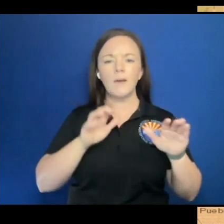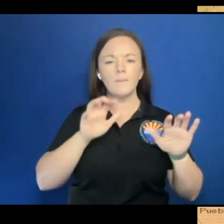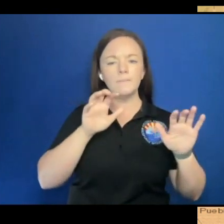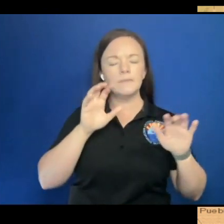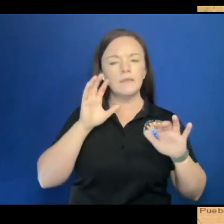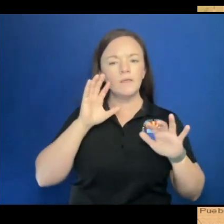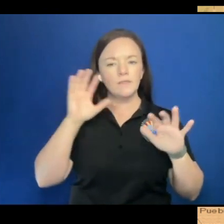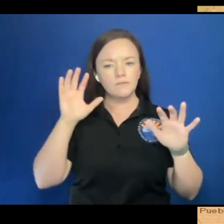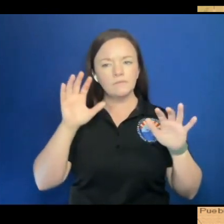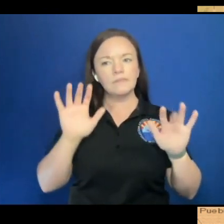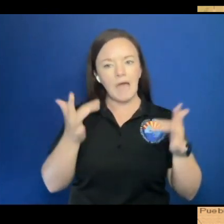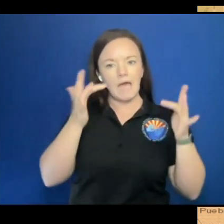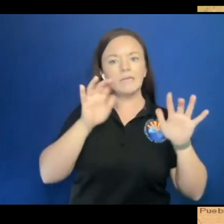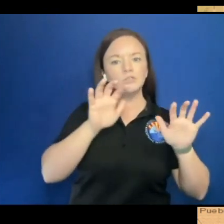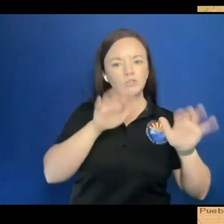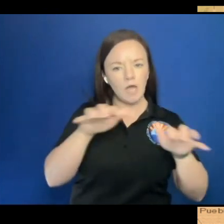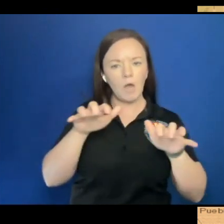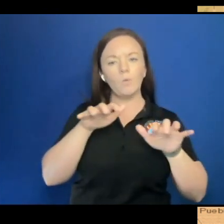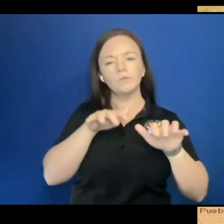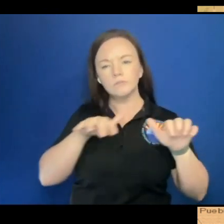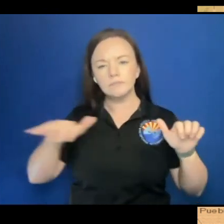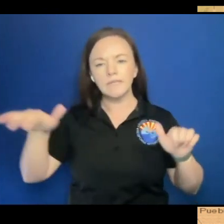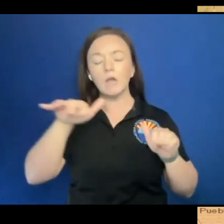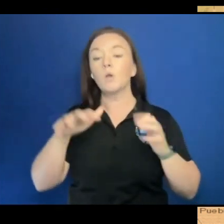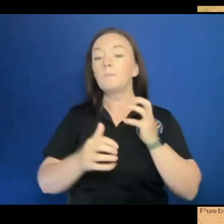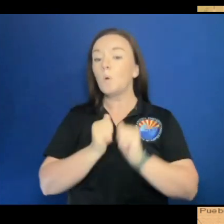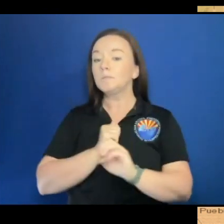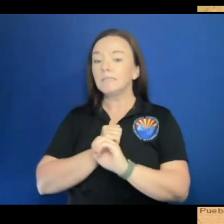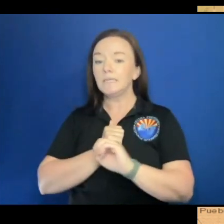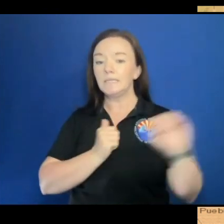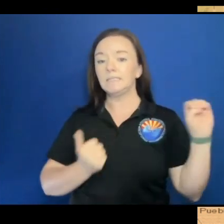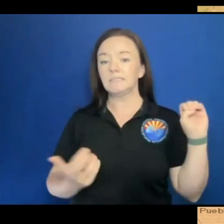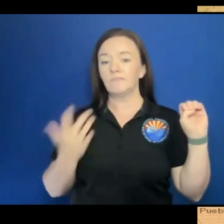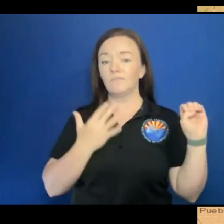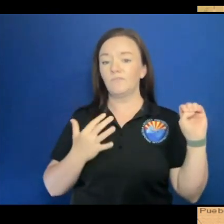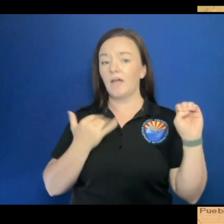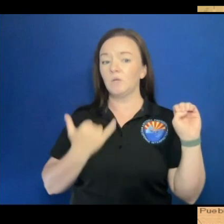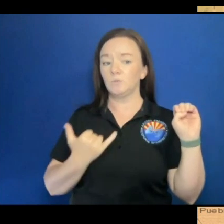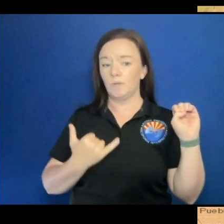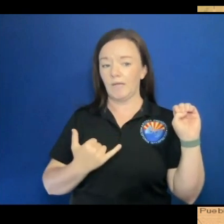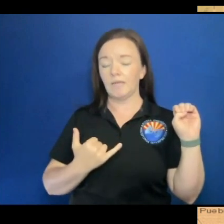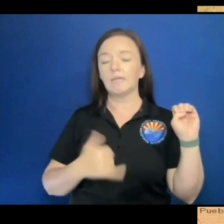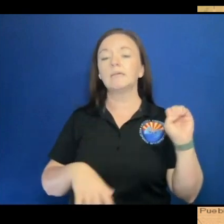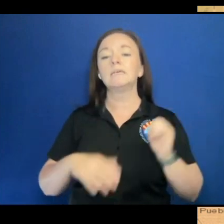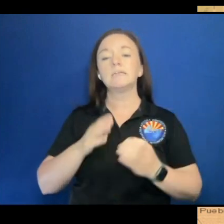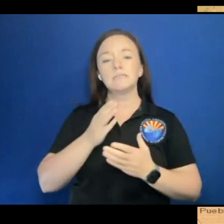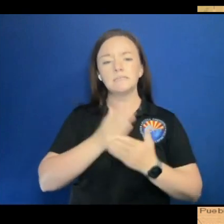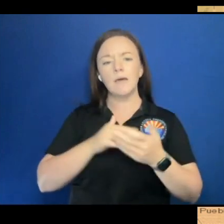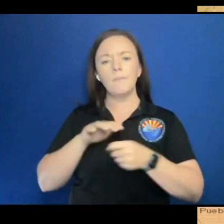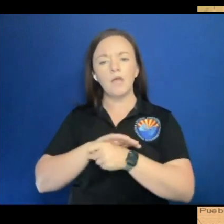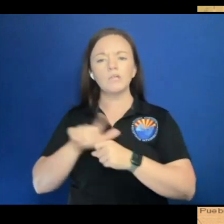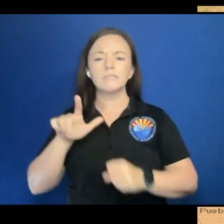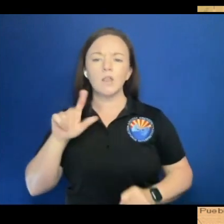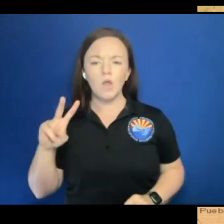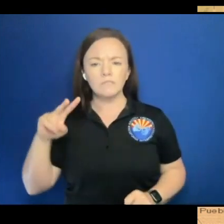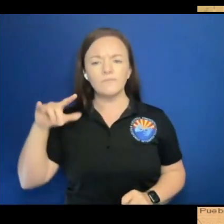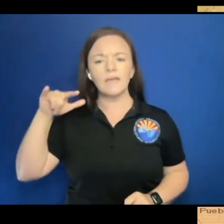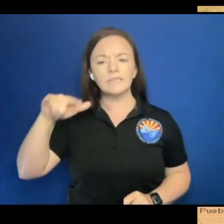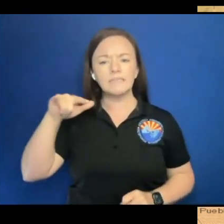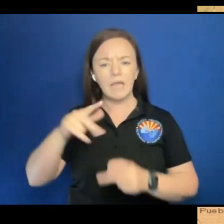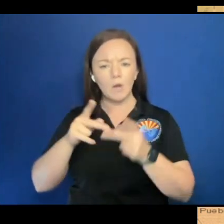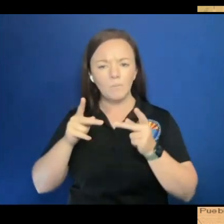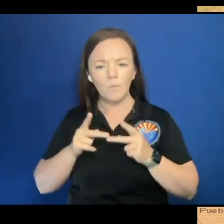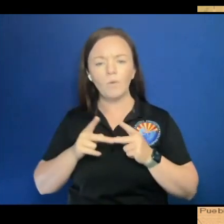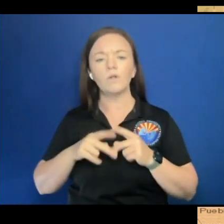light showers, mainly east of the fire so far today. A few locations, the Las Vegas airport,